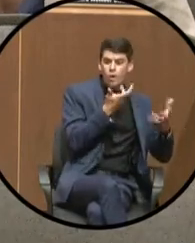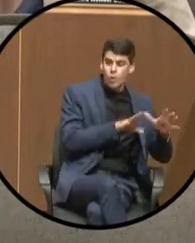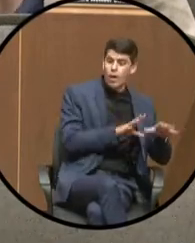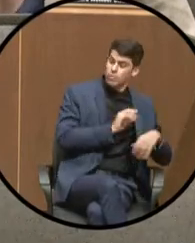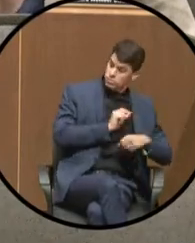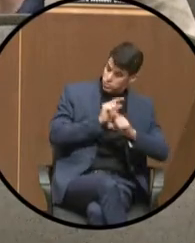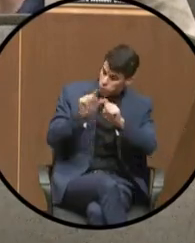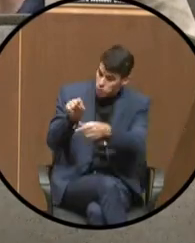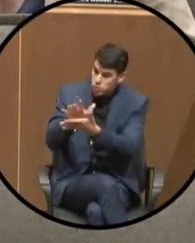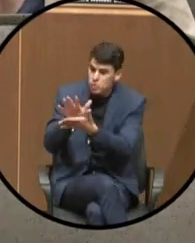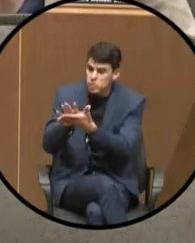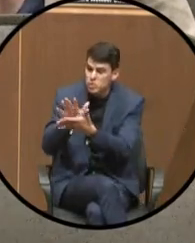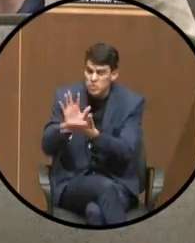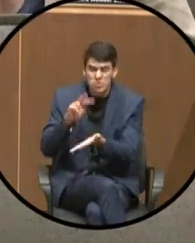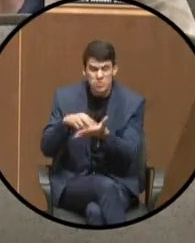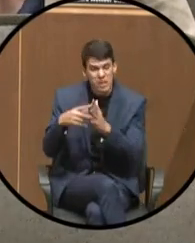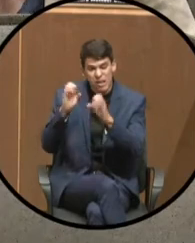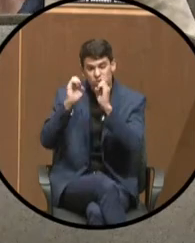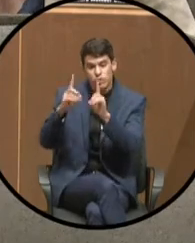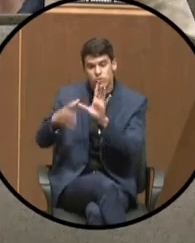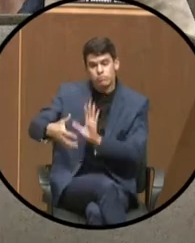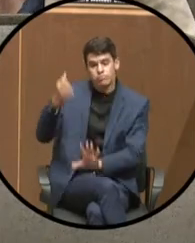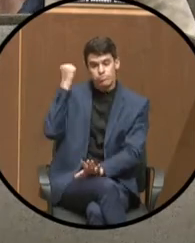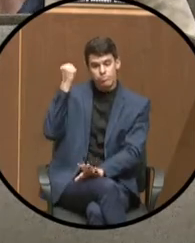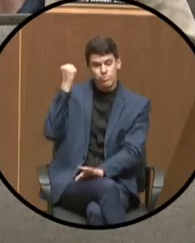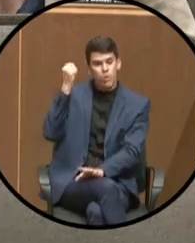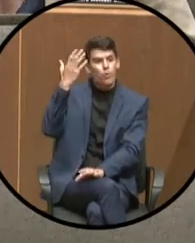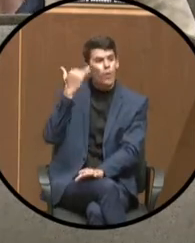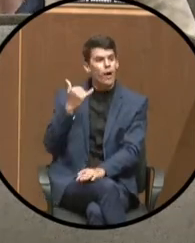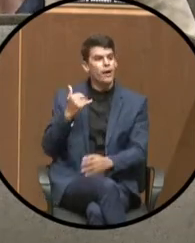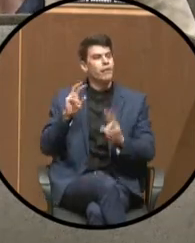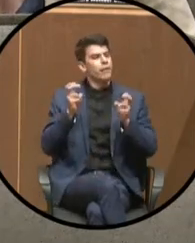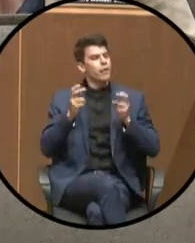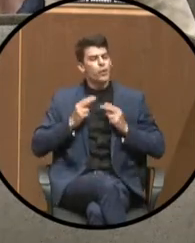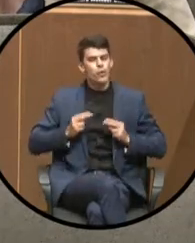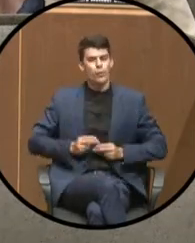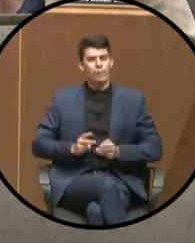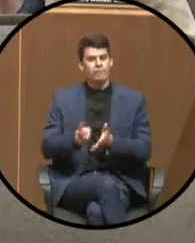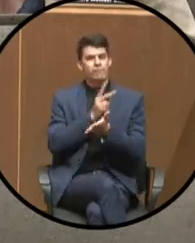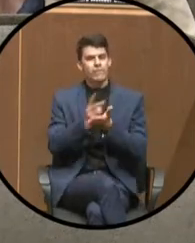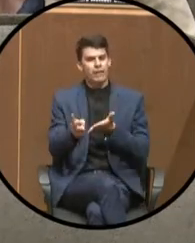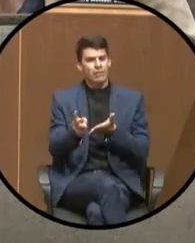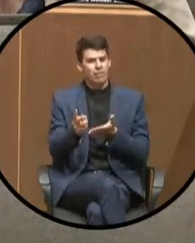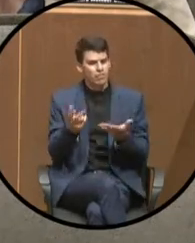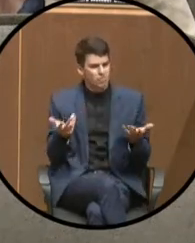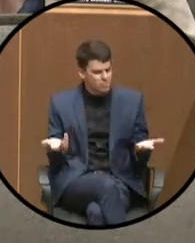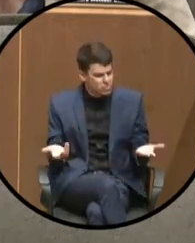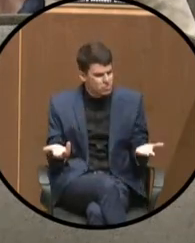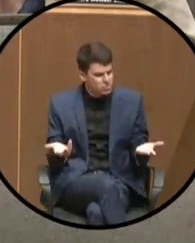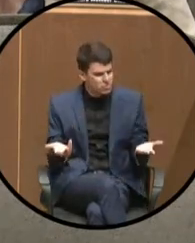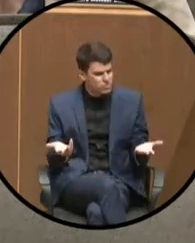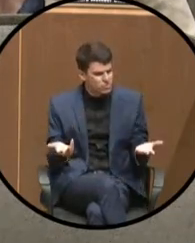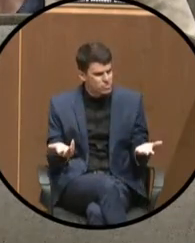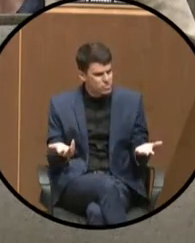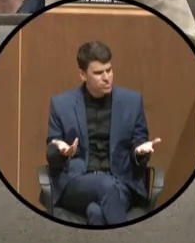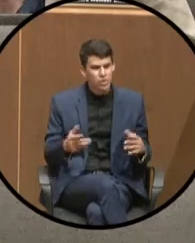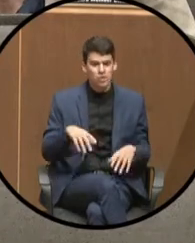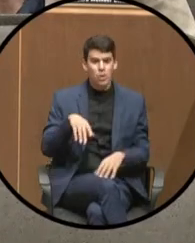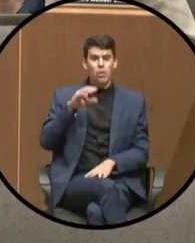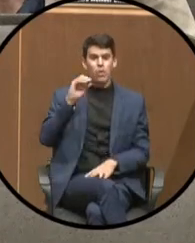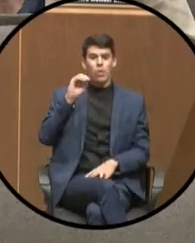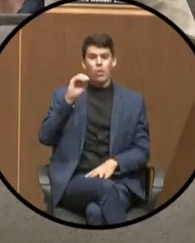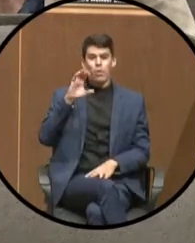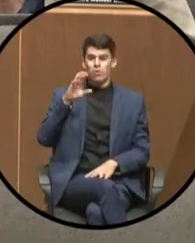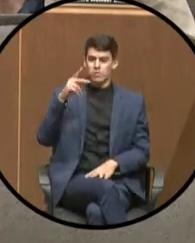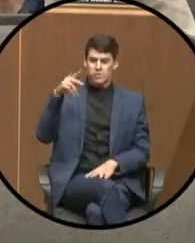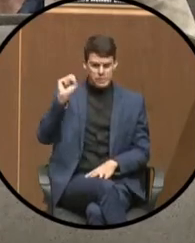public education, sheerly through human failure. So to the extent that OCPS can make an allowance